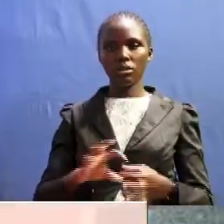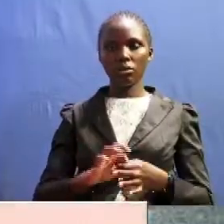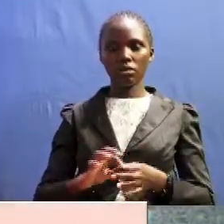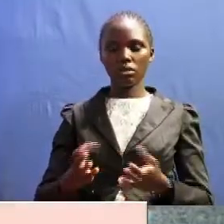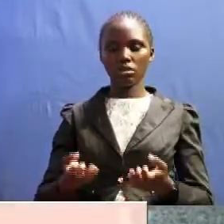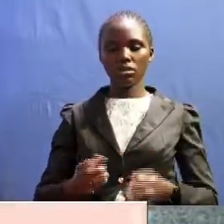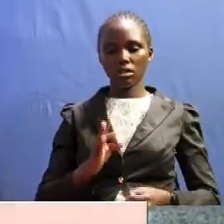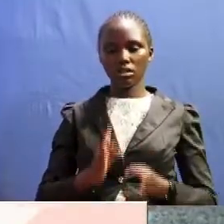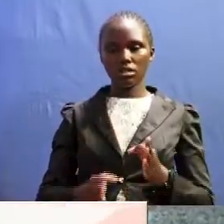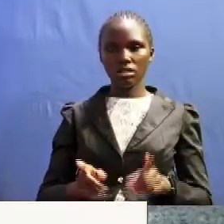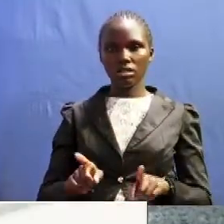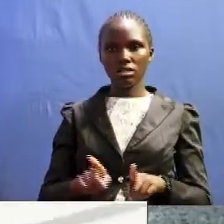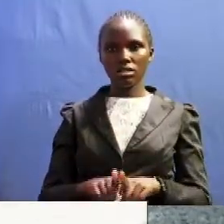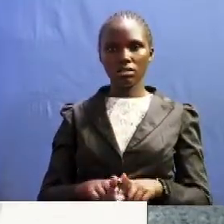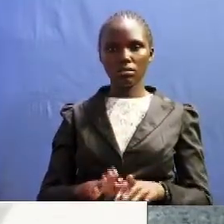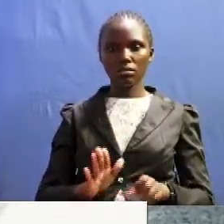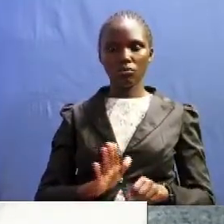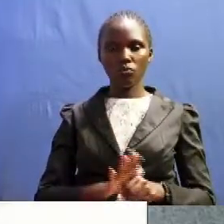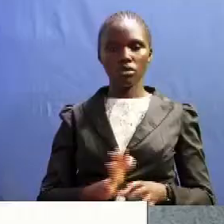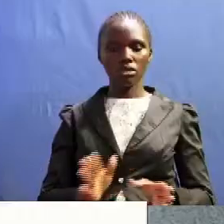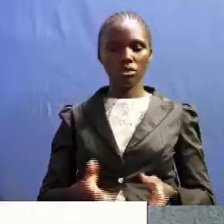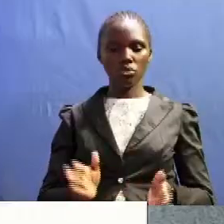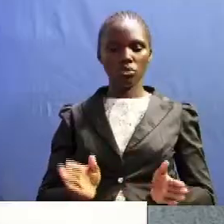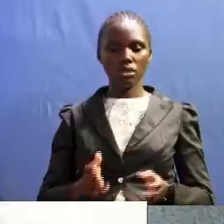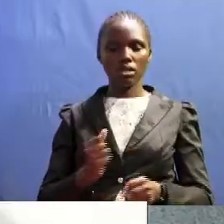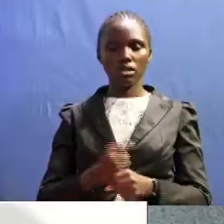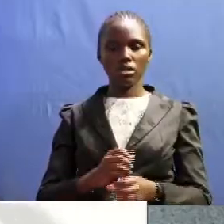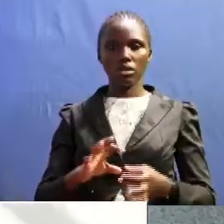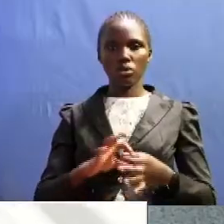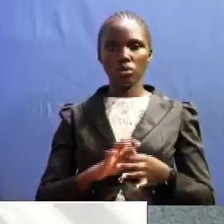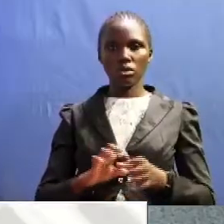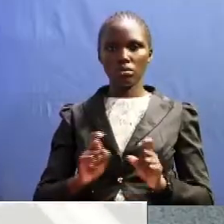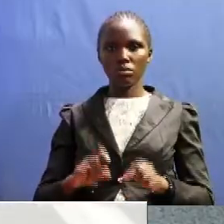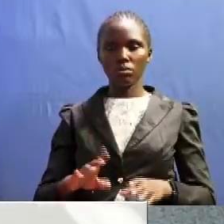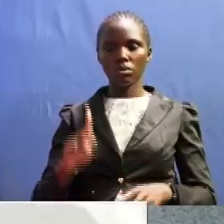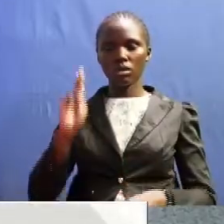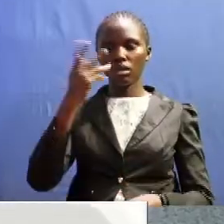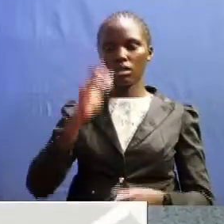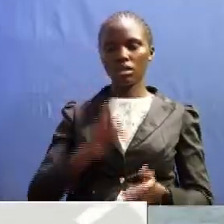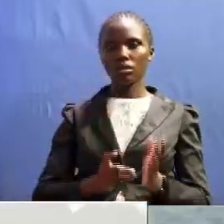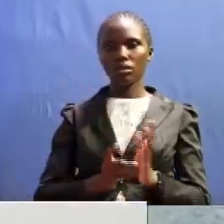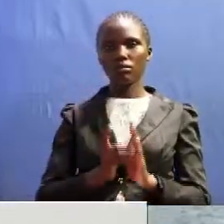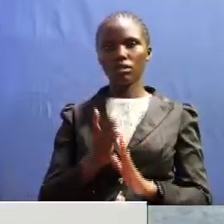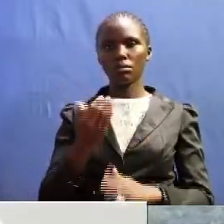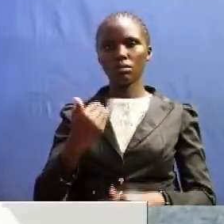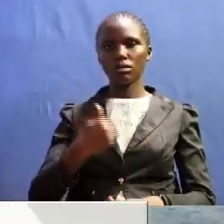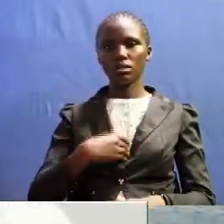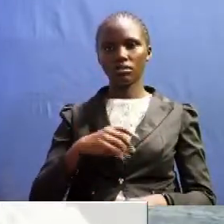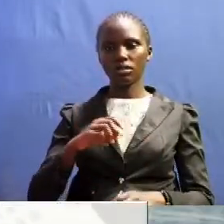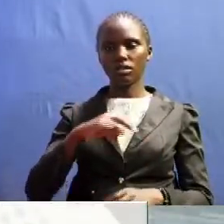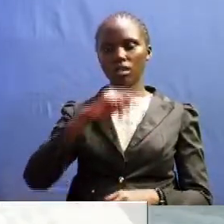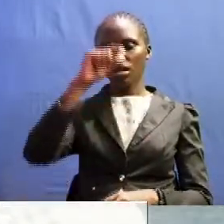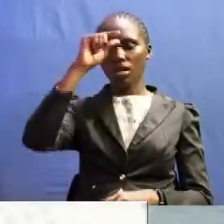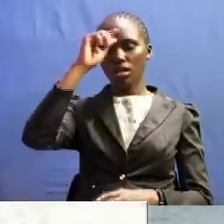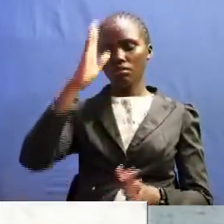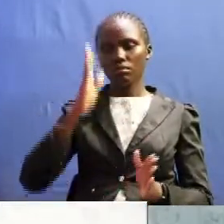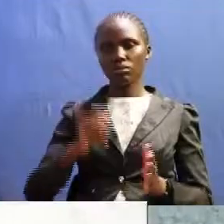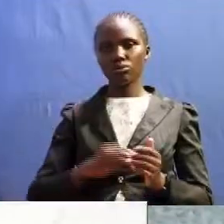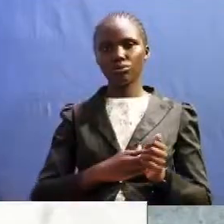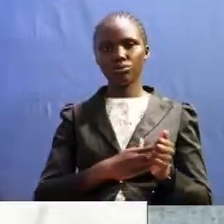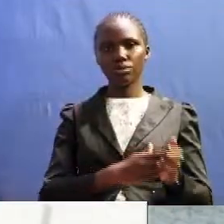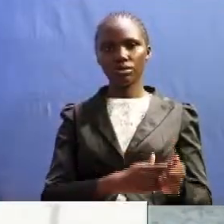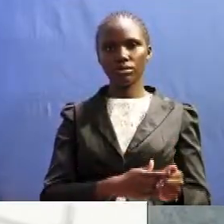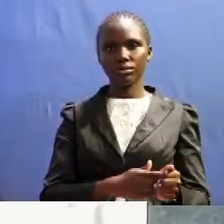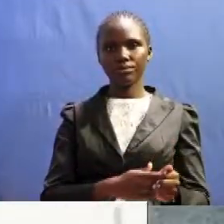and fairness, emphasizing that only through cooperation can Kenya achieve sustainable governance and foster lasting